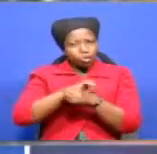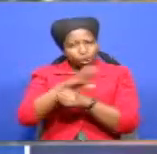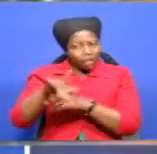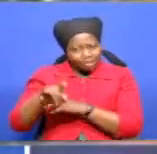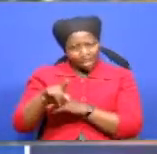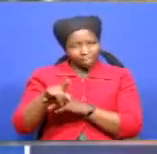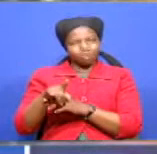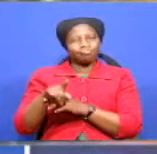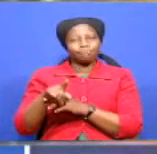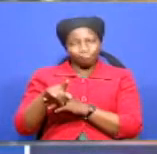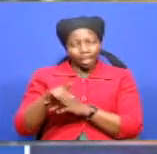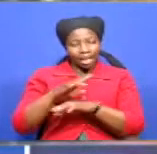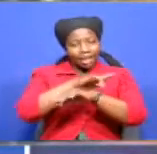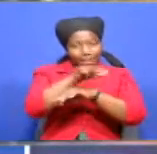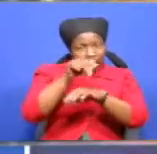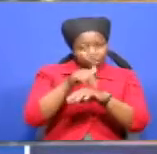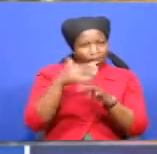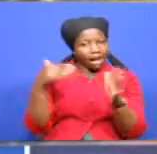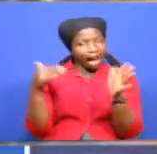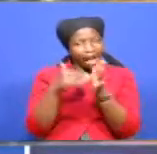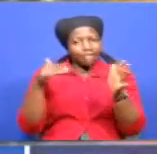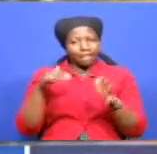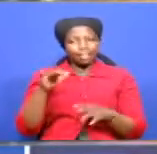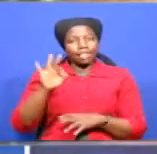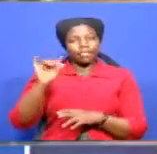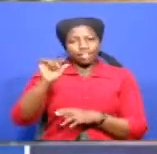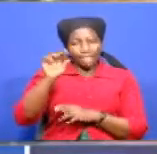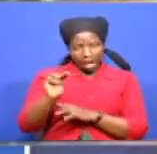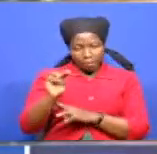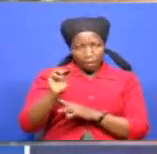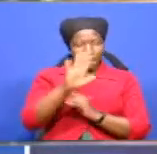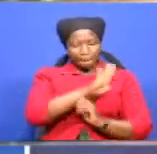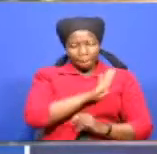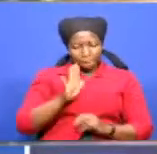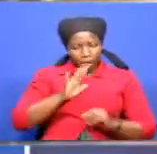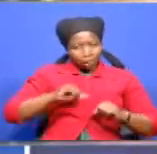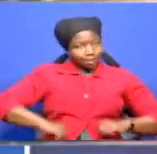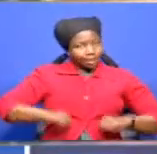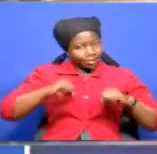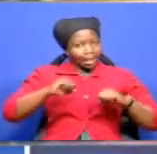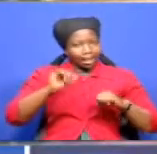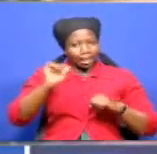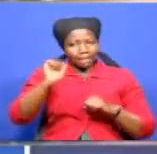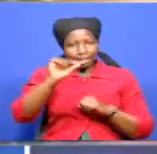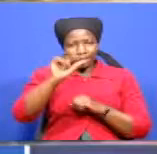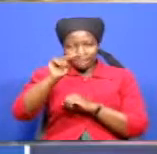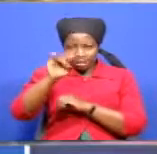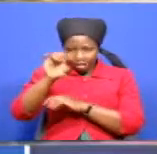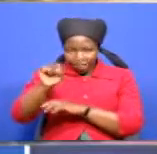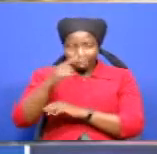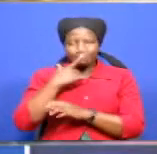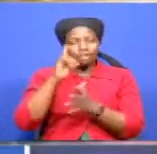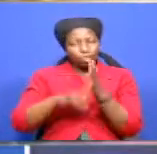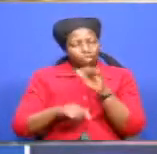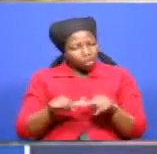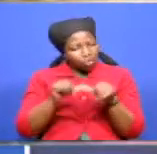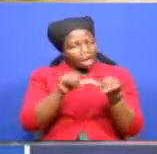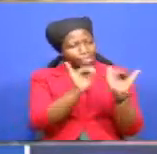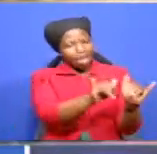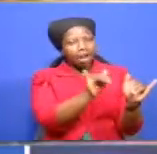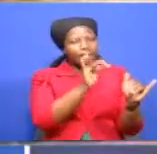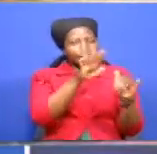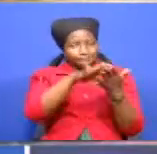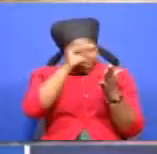pandemic. National Anti-Female Mutilation Board Chair Agnes Barreo has said that the continued stay of learners at home